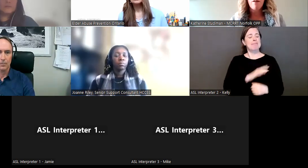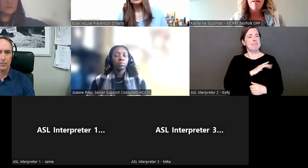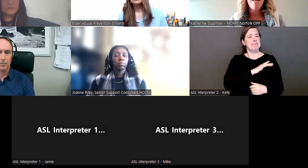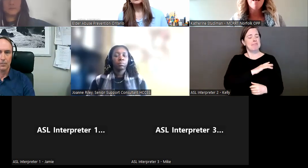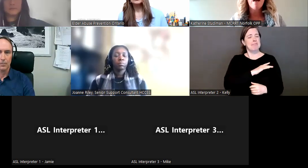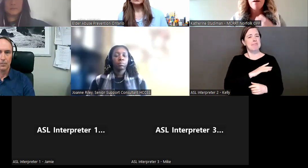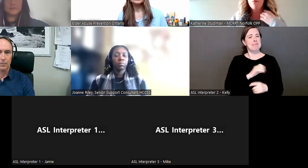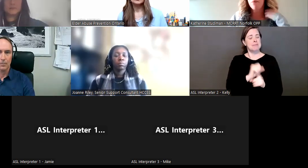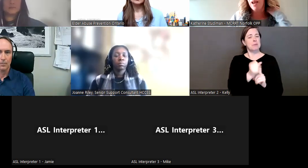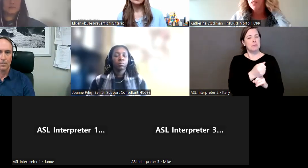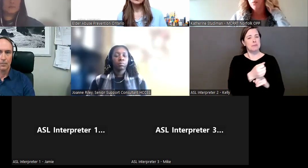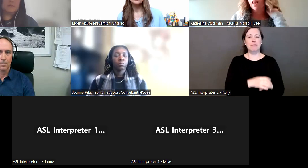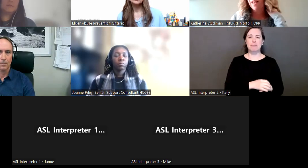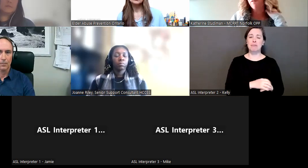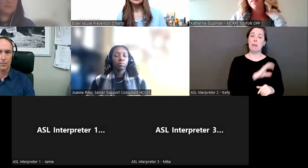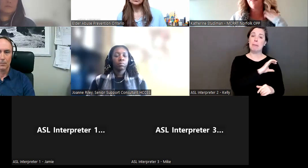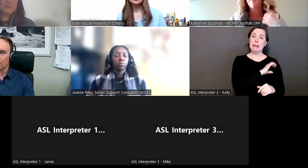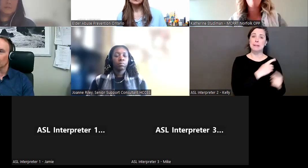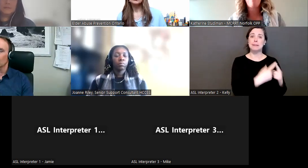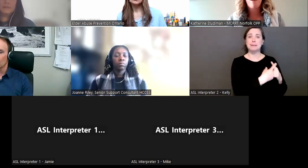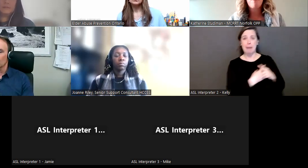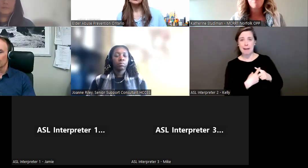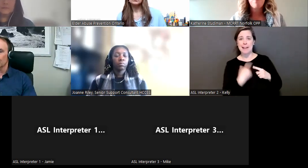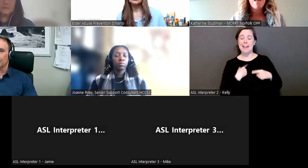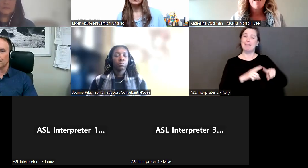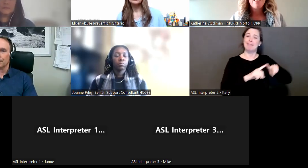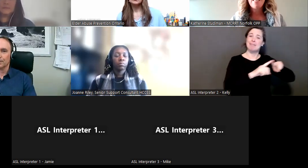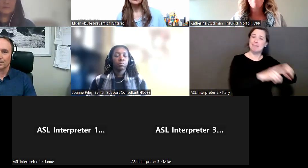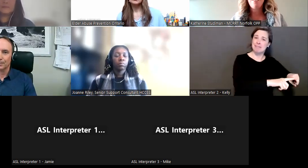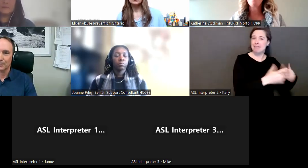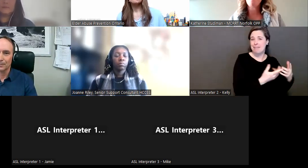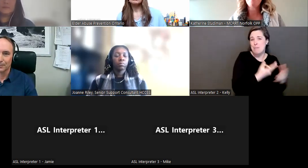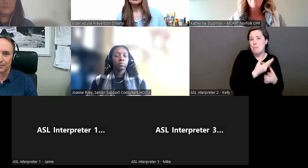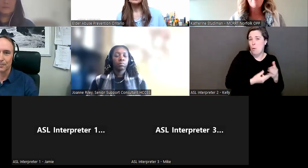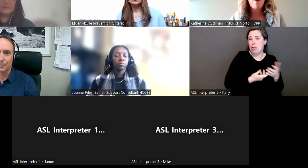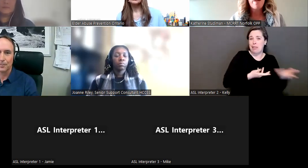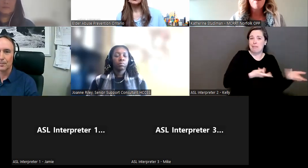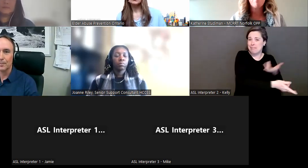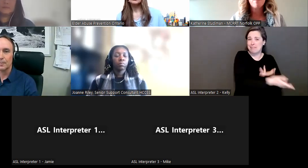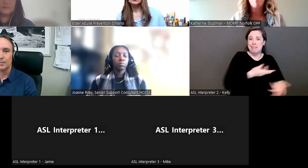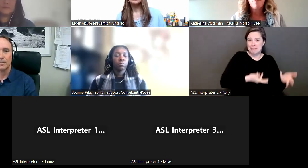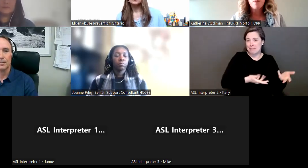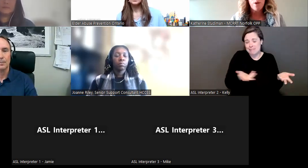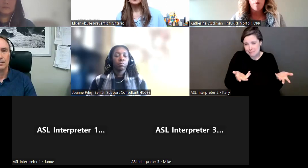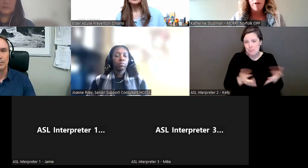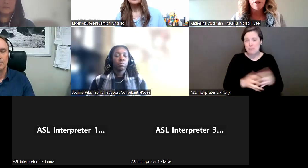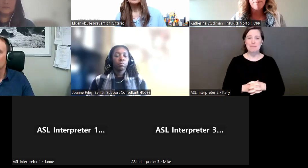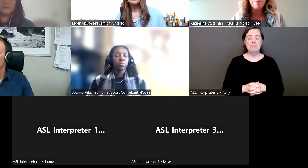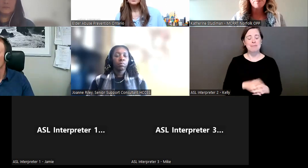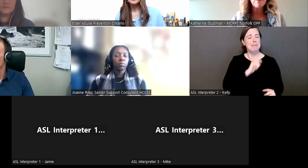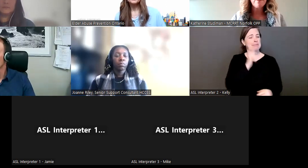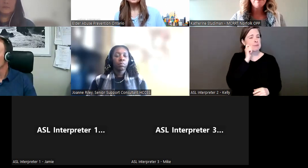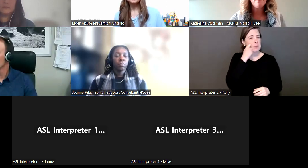heavily on me, but I also rely heavily on them for safety and the piece that they're doing as well. So it's a pretty cool